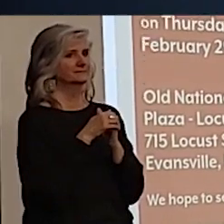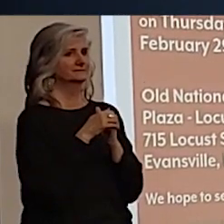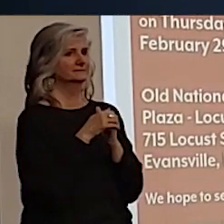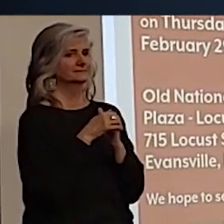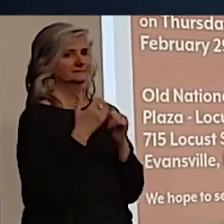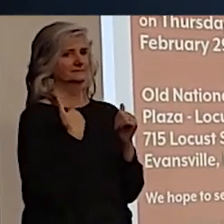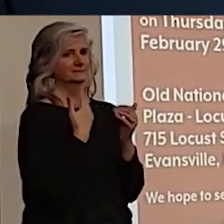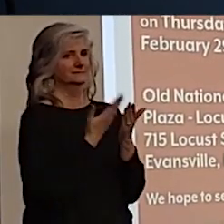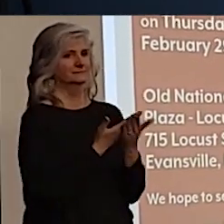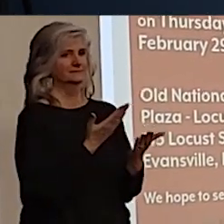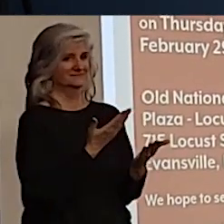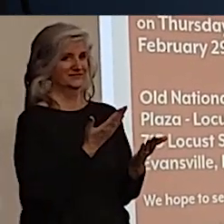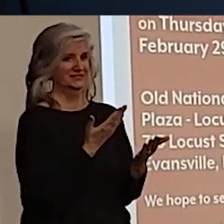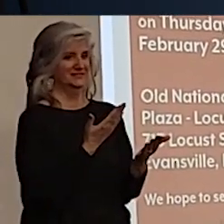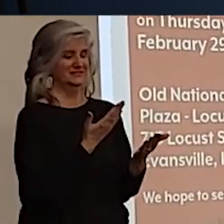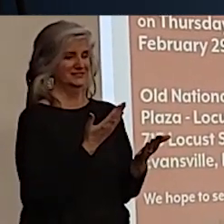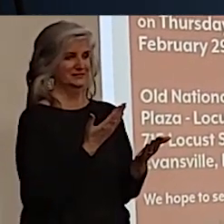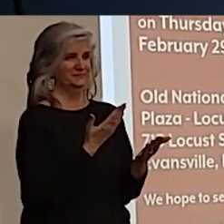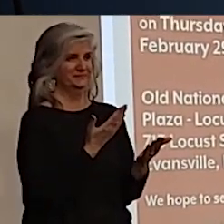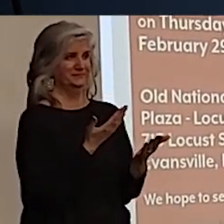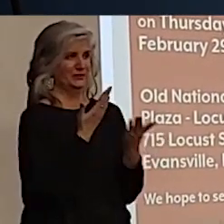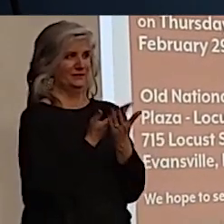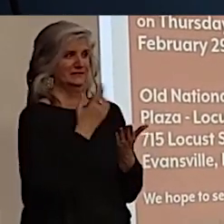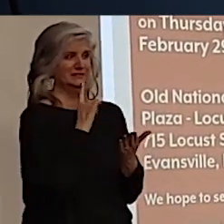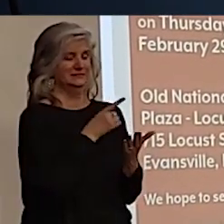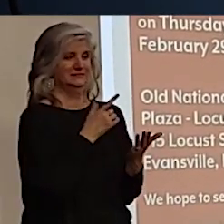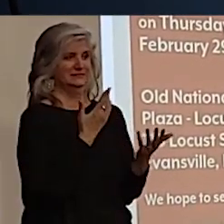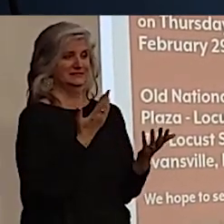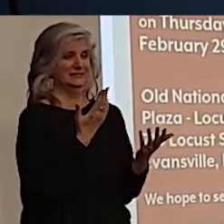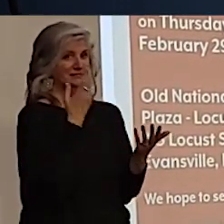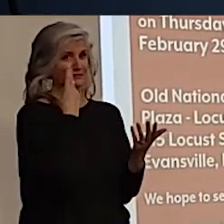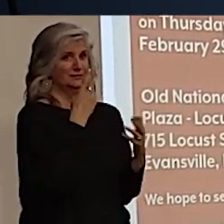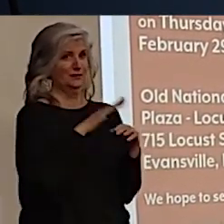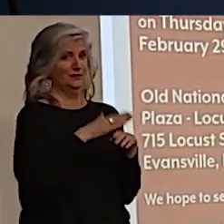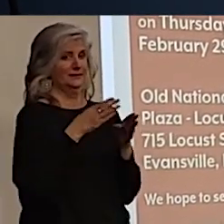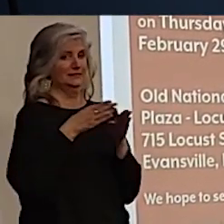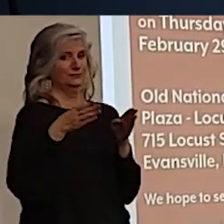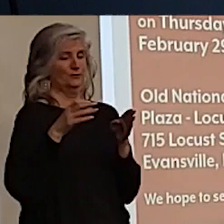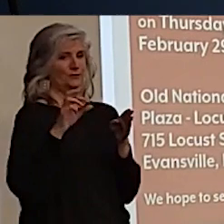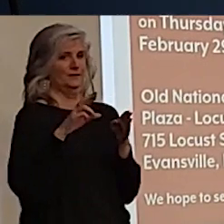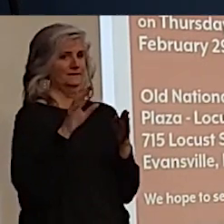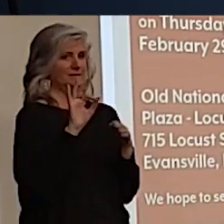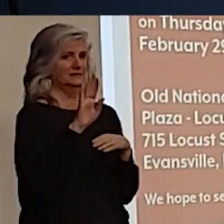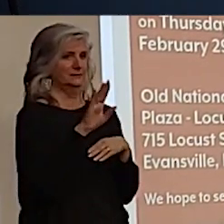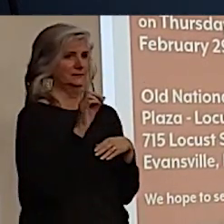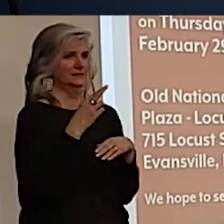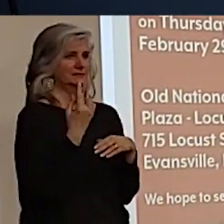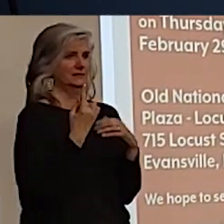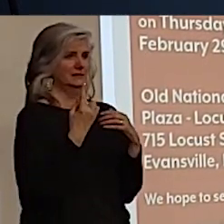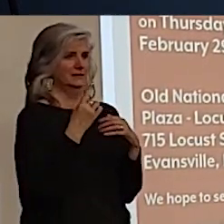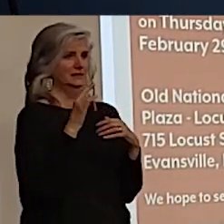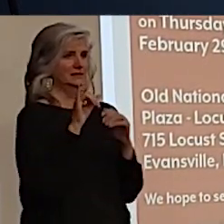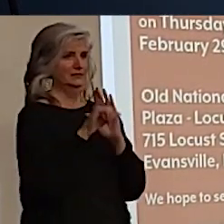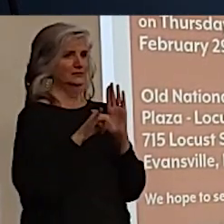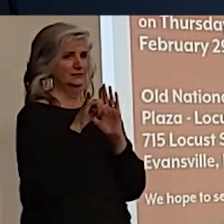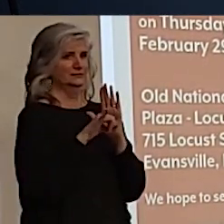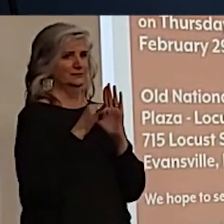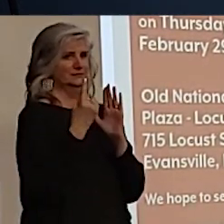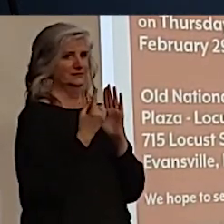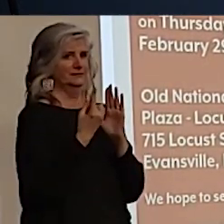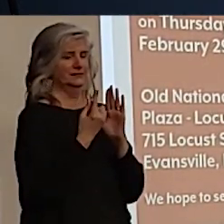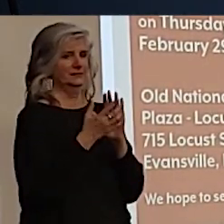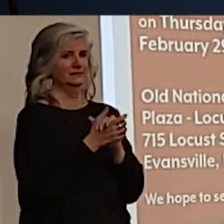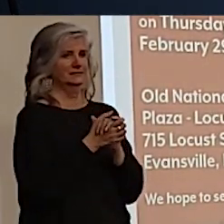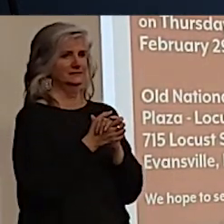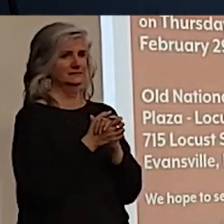any evidence to, when their evidence is they saw it on Nextdoor or Facebook or YouTube or something